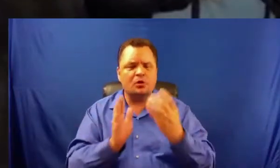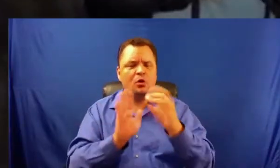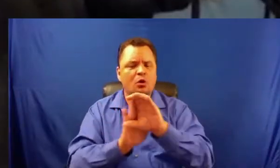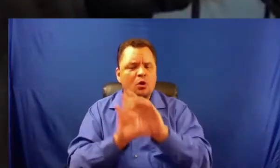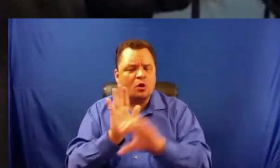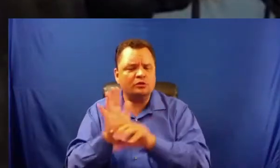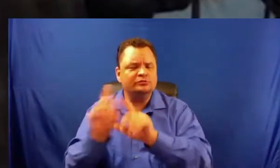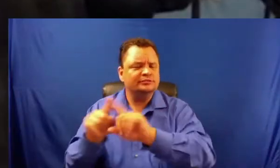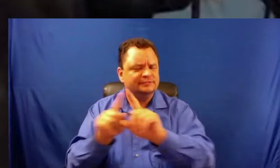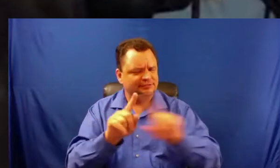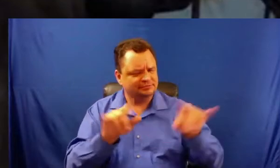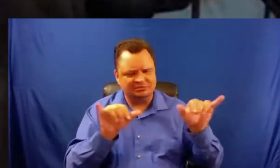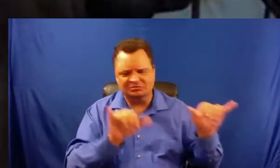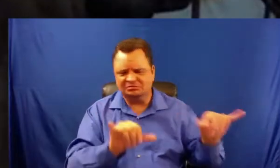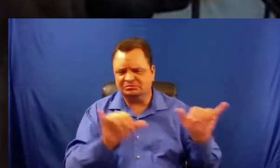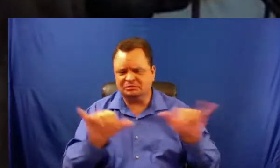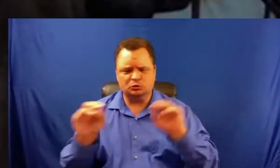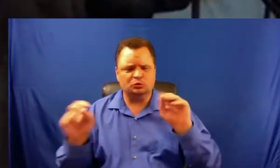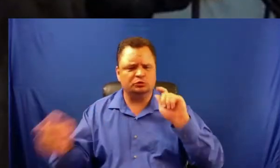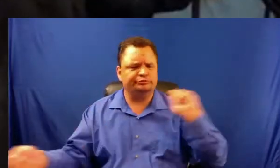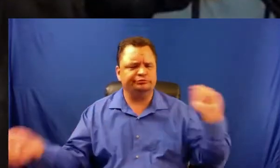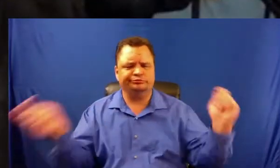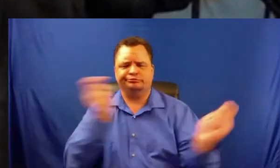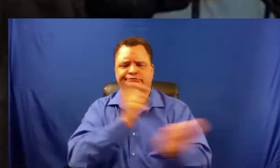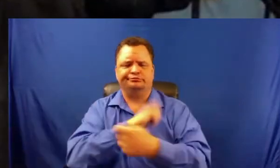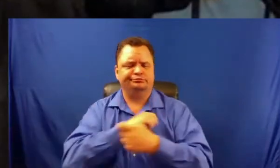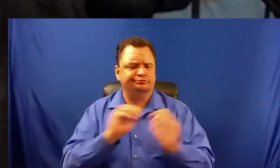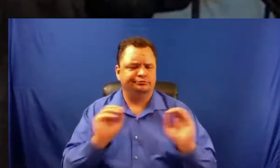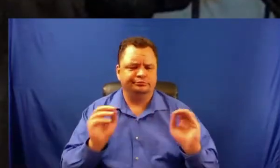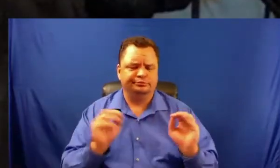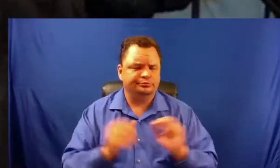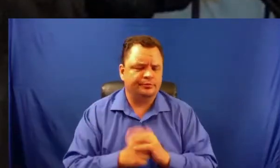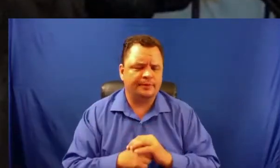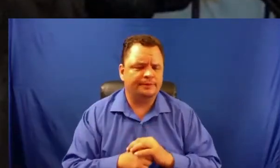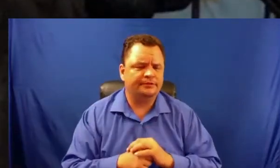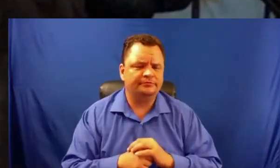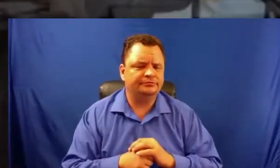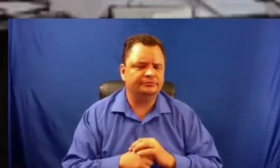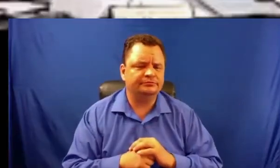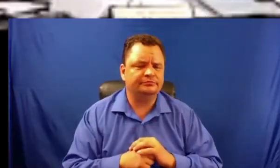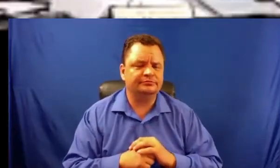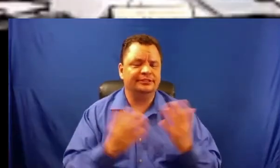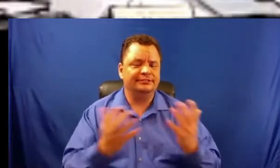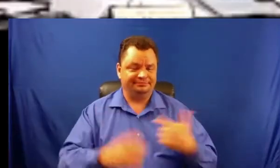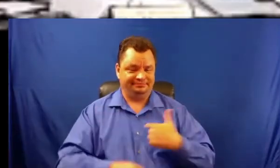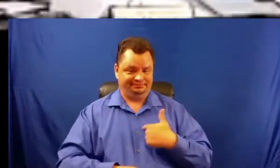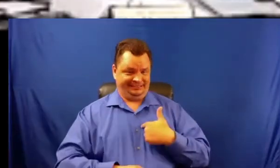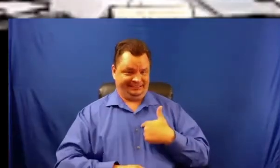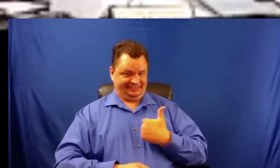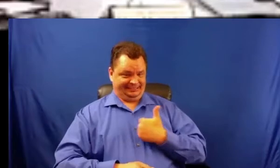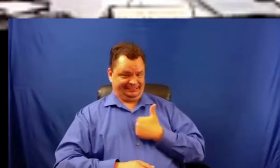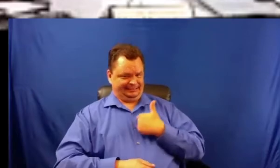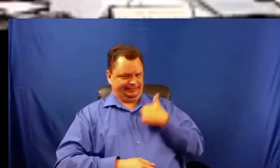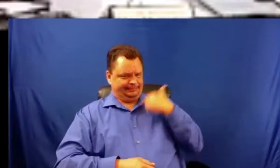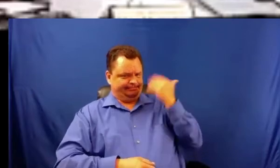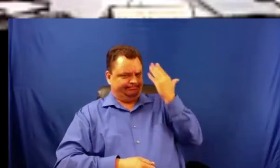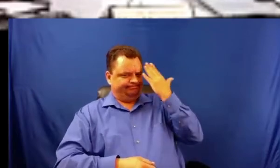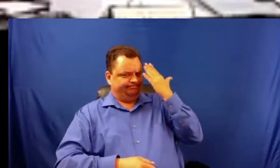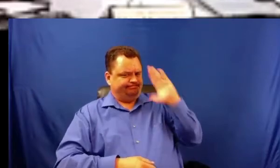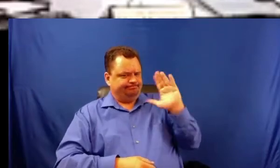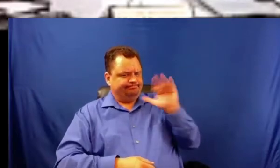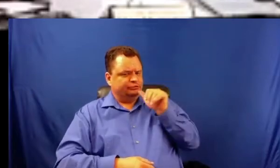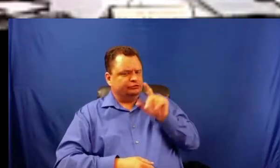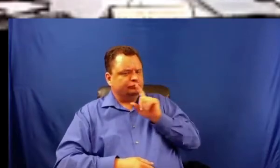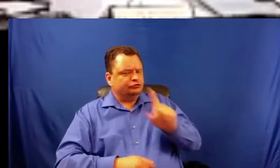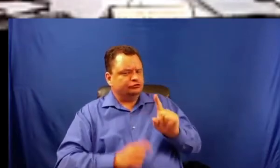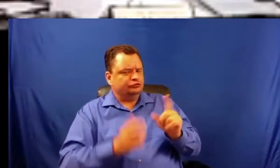Even though I do not know, I would imagine that we have more outpatient therapeutics